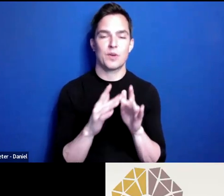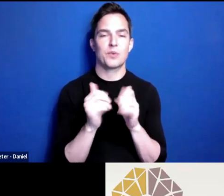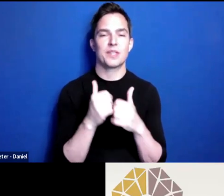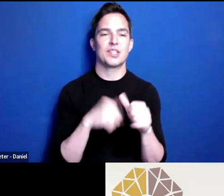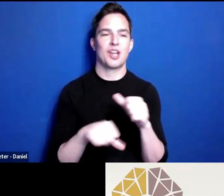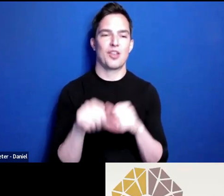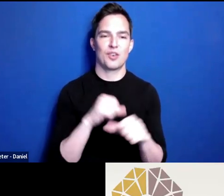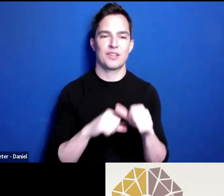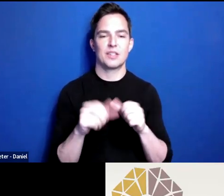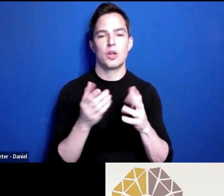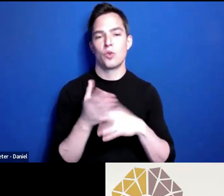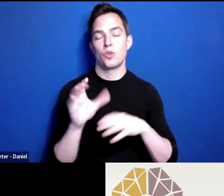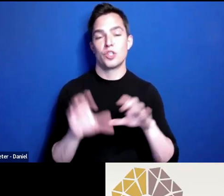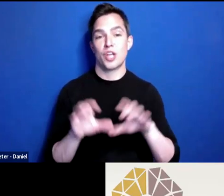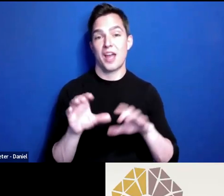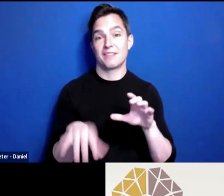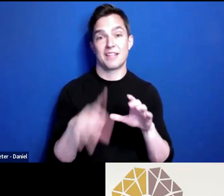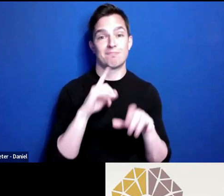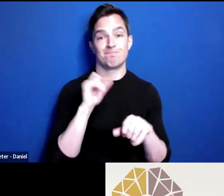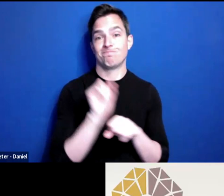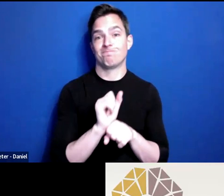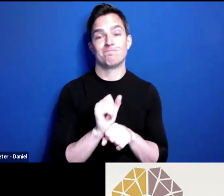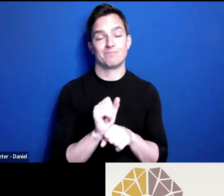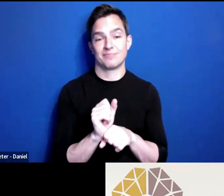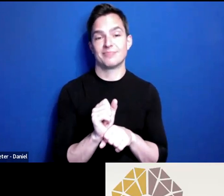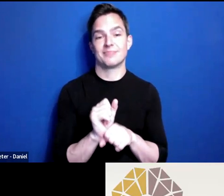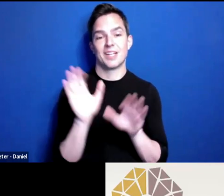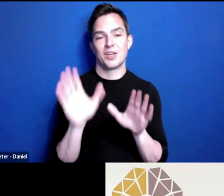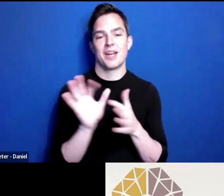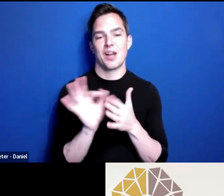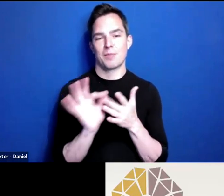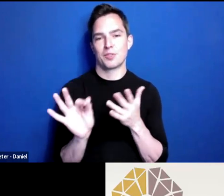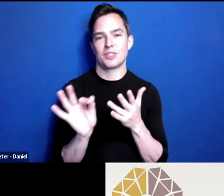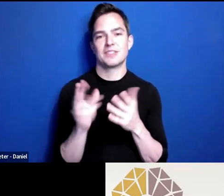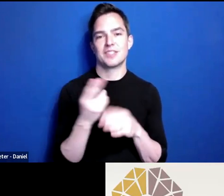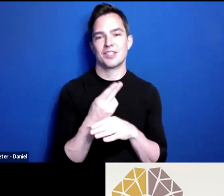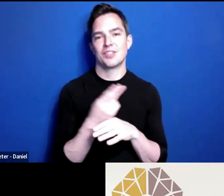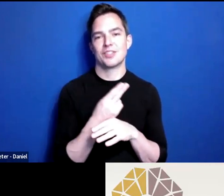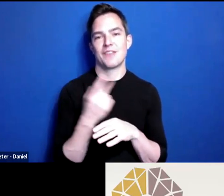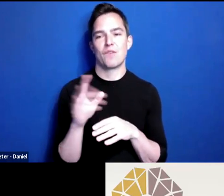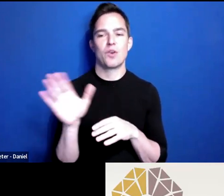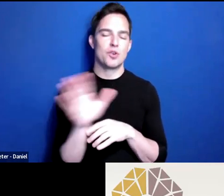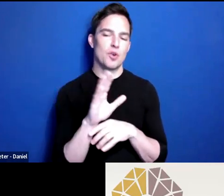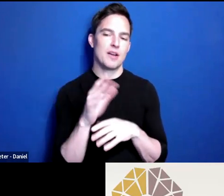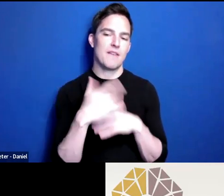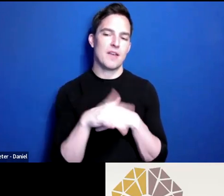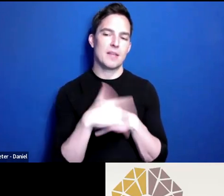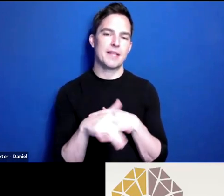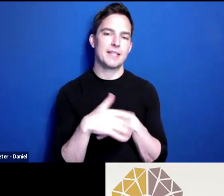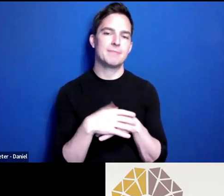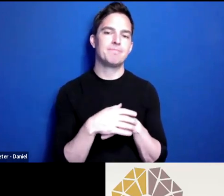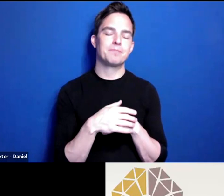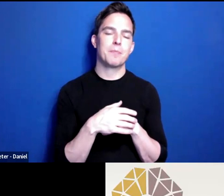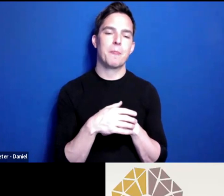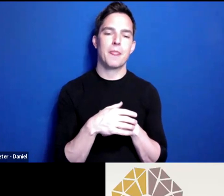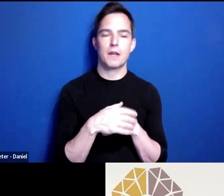other through the chat, that's absolutely a great option to use for your availability. And so I'm